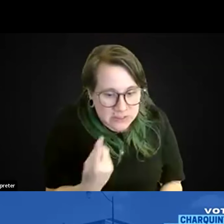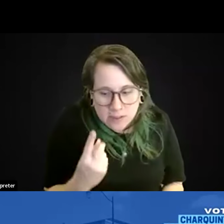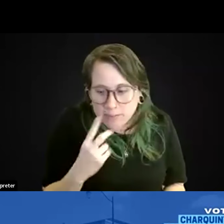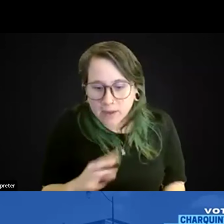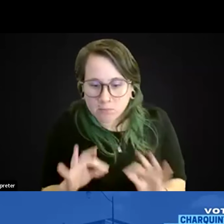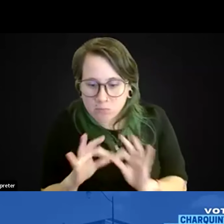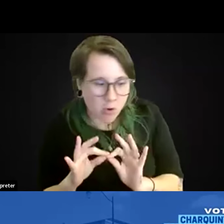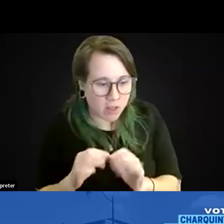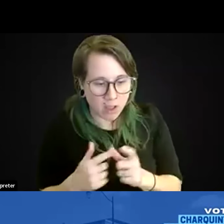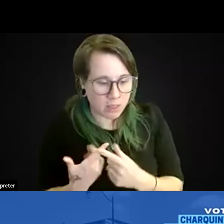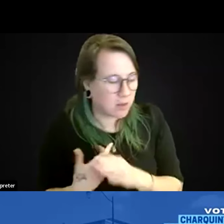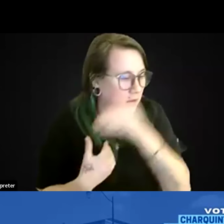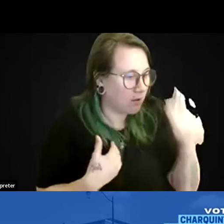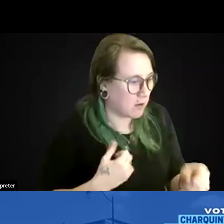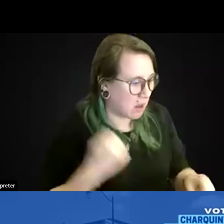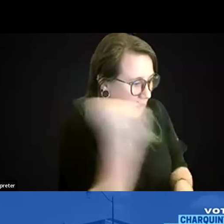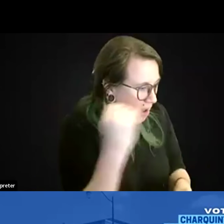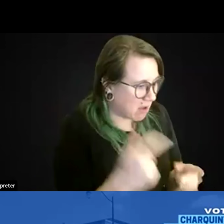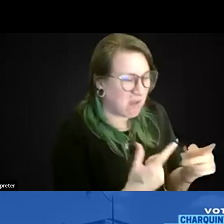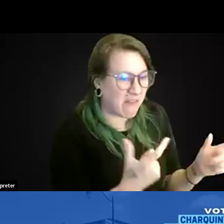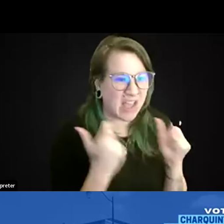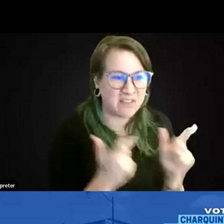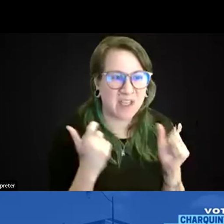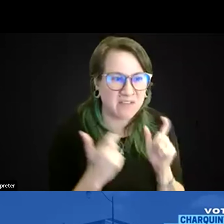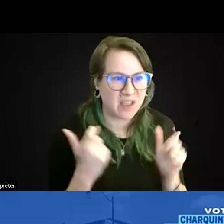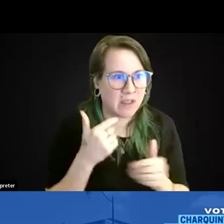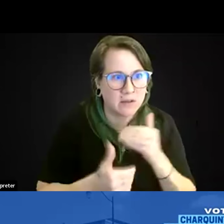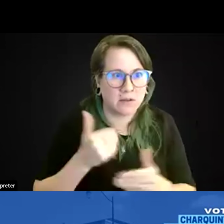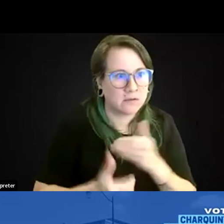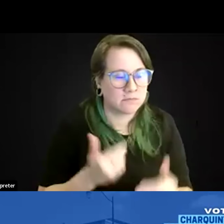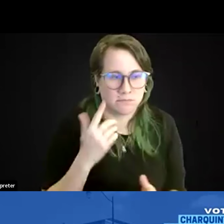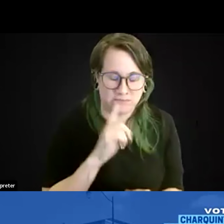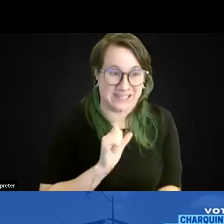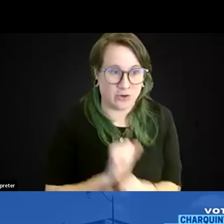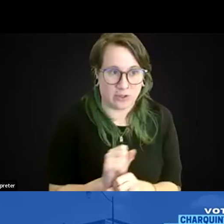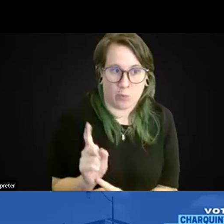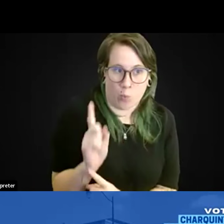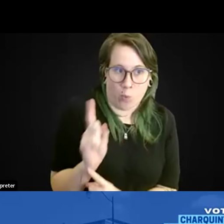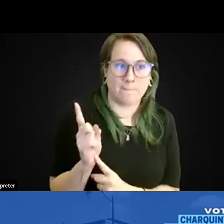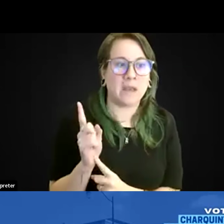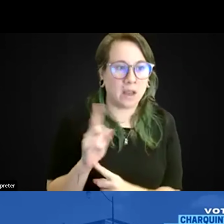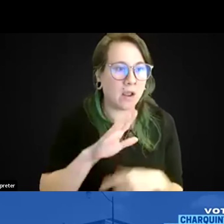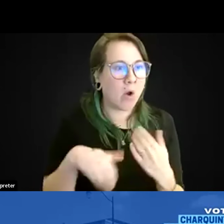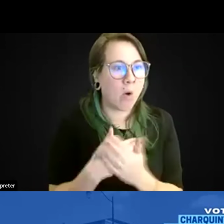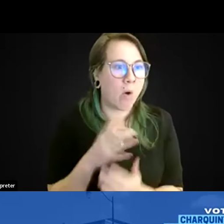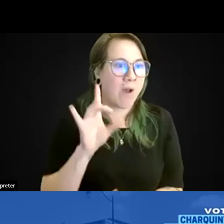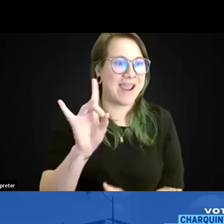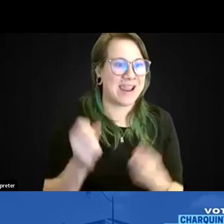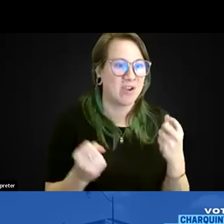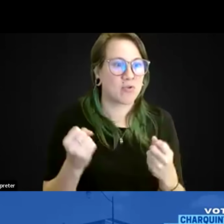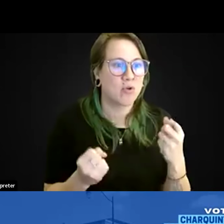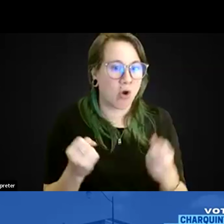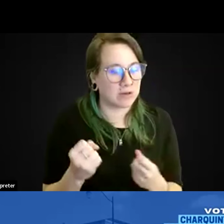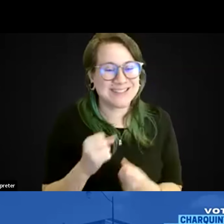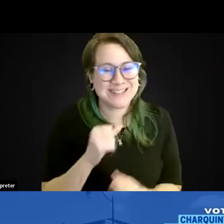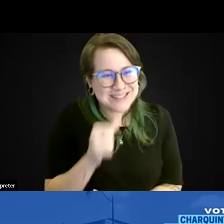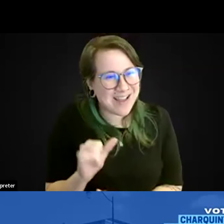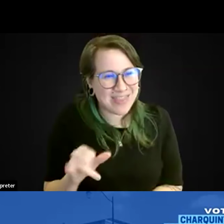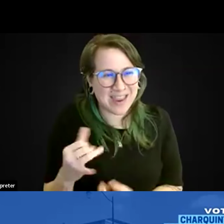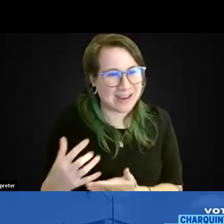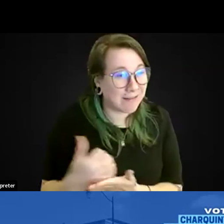value, and then he moves on to the next car so quick and so fast. Within a minute, he had broken into 8 cars and got. It's not that he